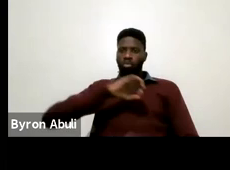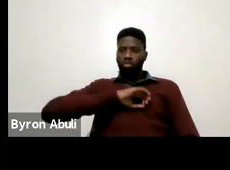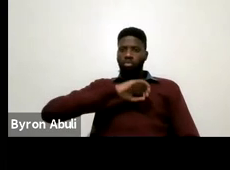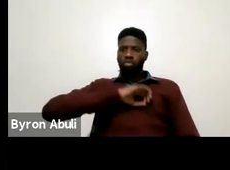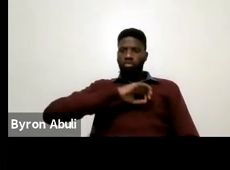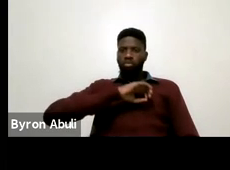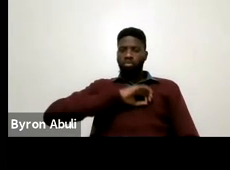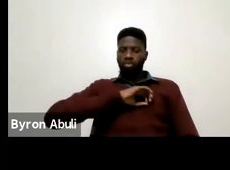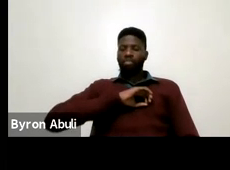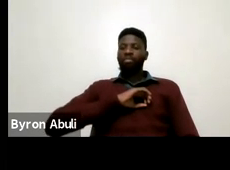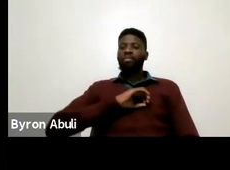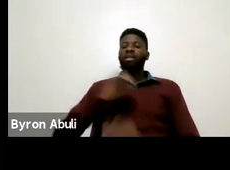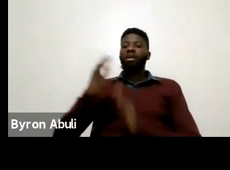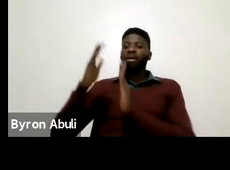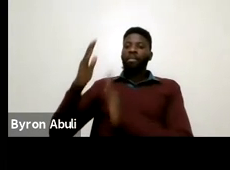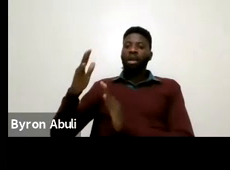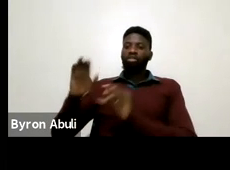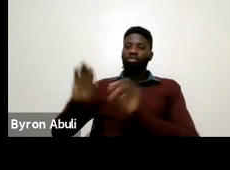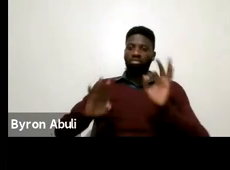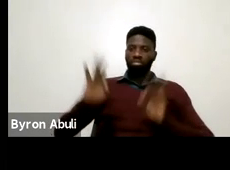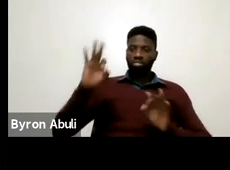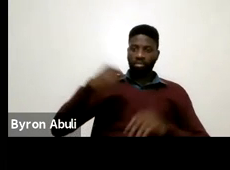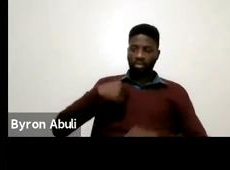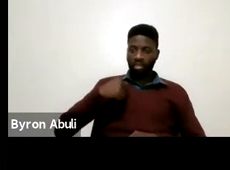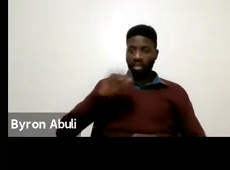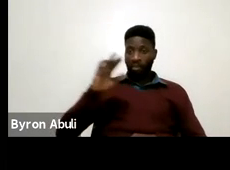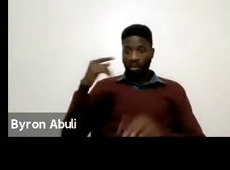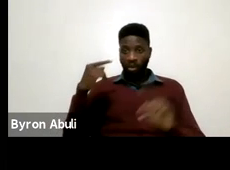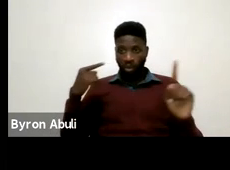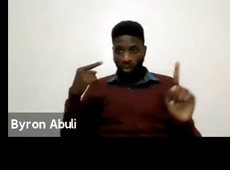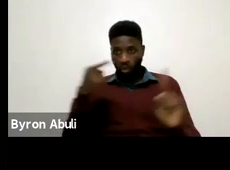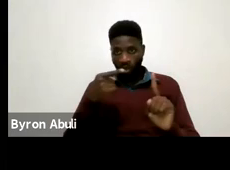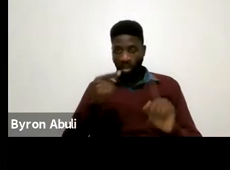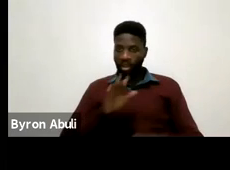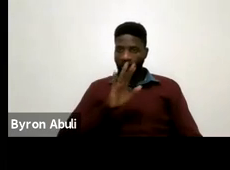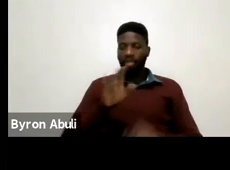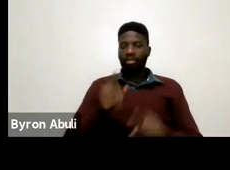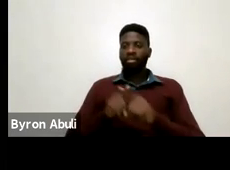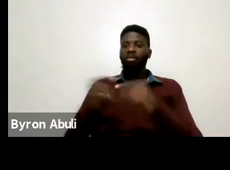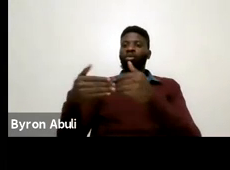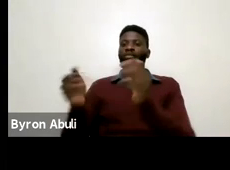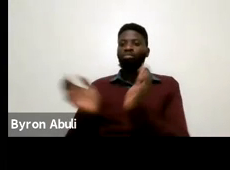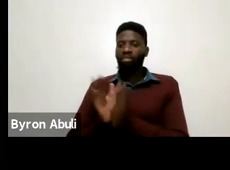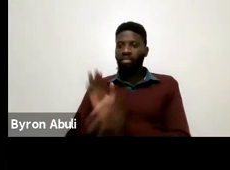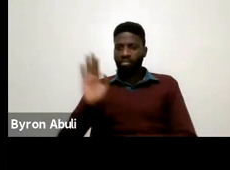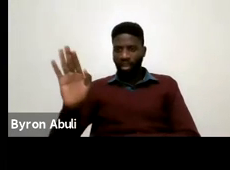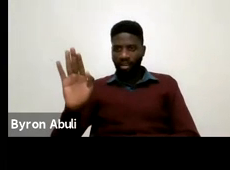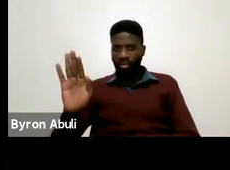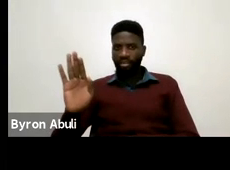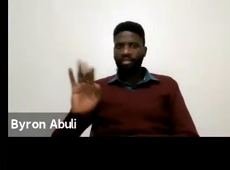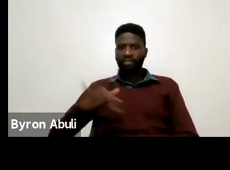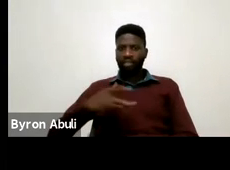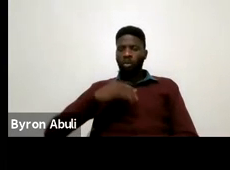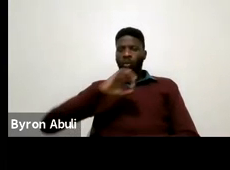Somebody told me that the goal you have is a goal for the community. How do you own a goal, and how